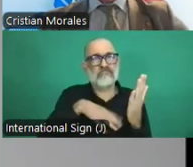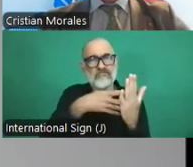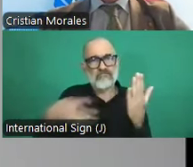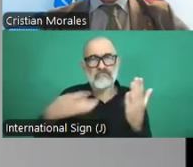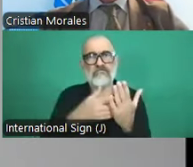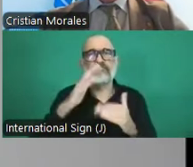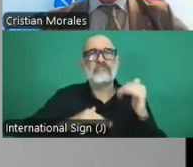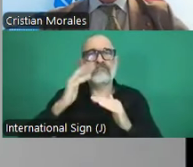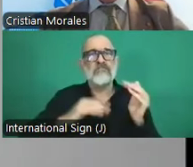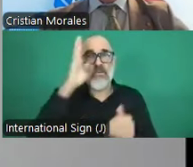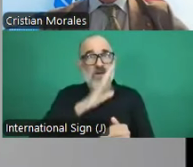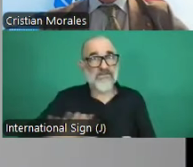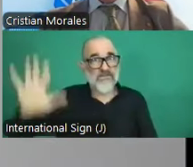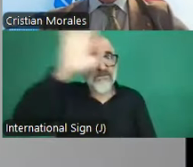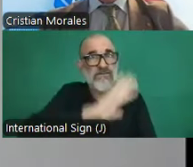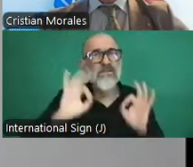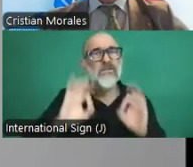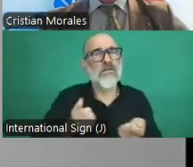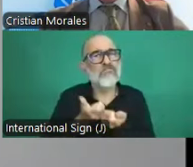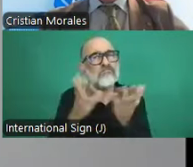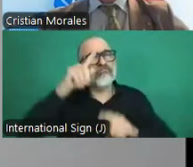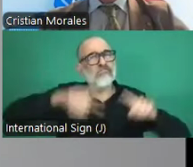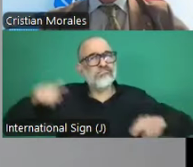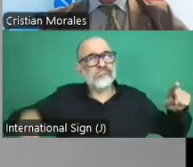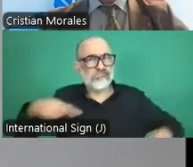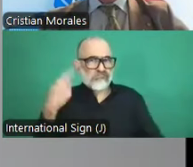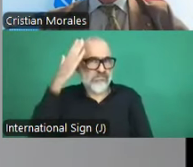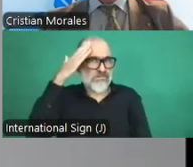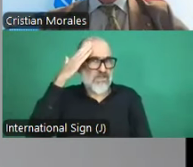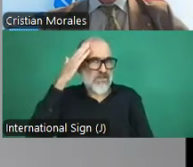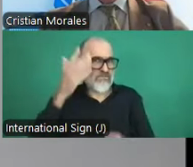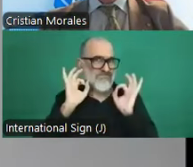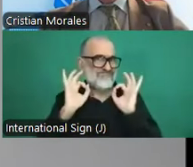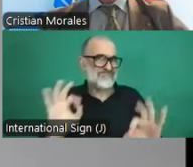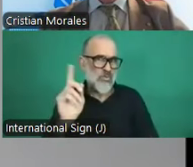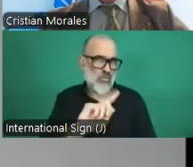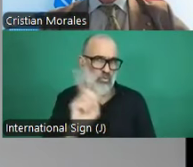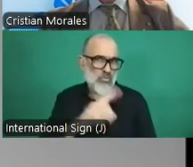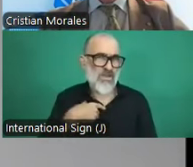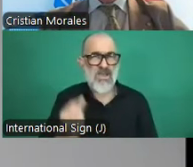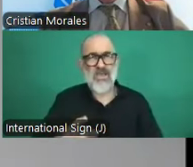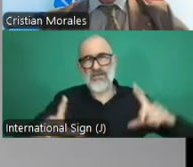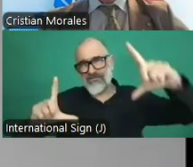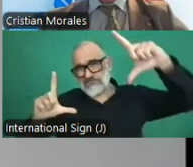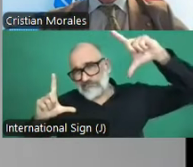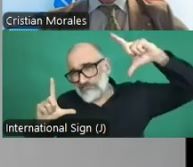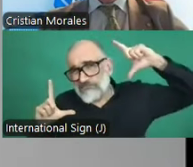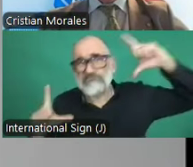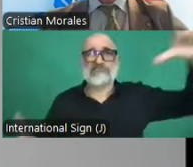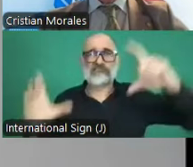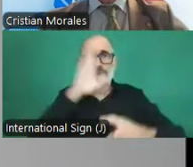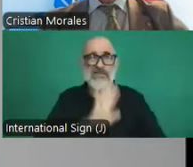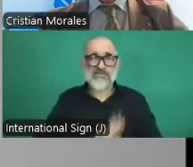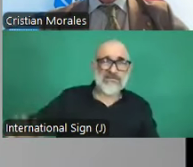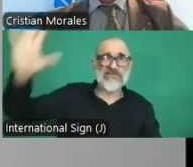network, we know that this alone is not enough. Our huge territory presents us with the challenge of providing infrastructure,